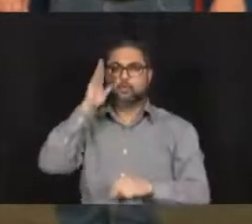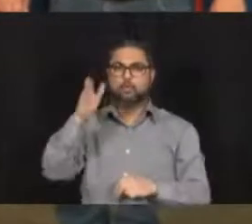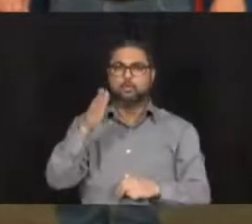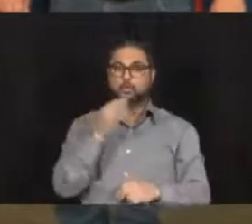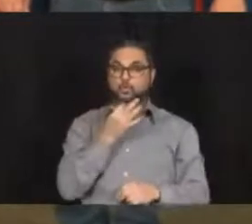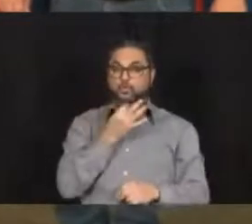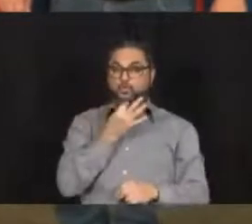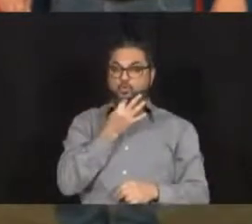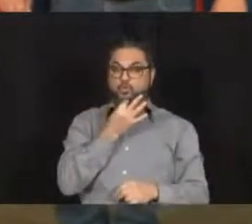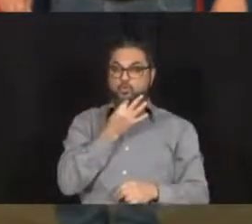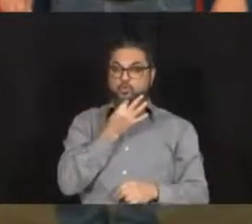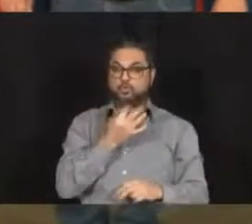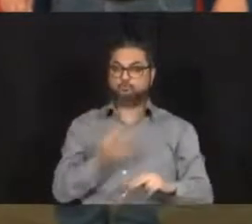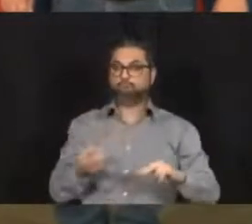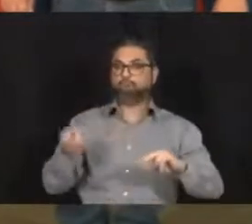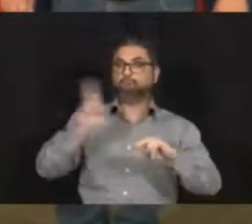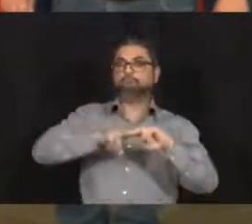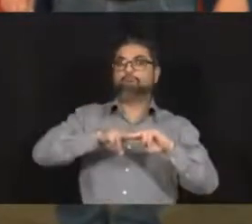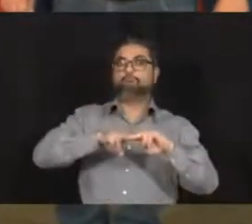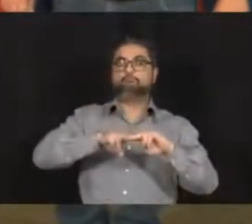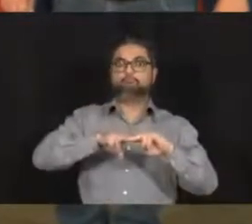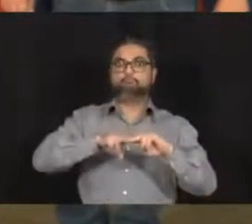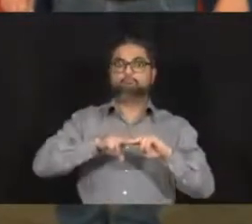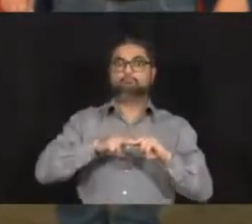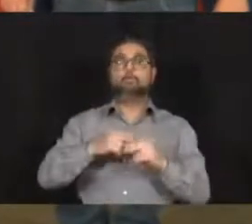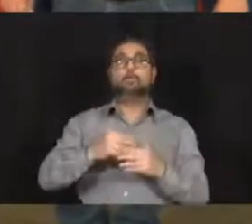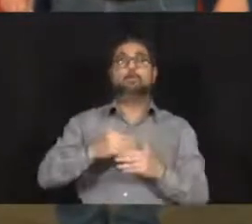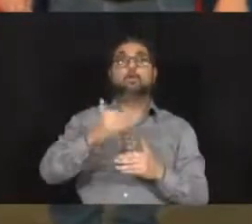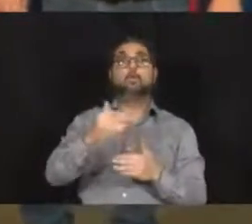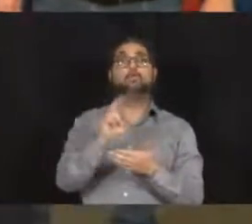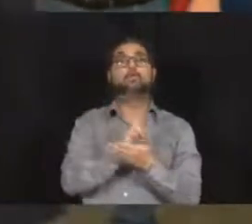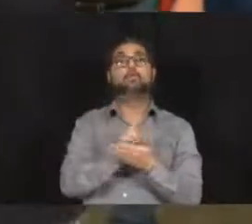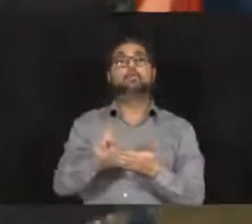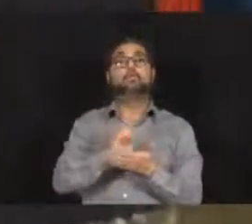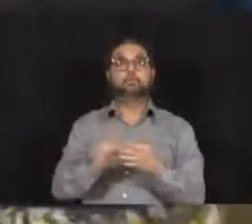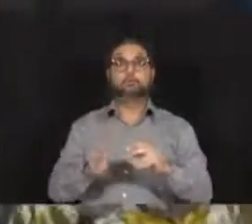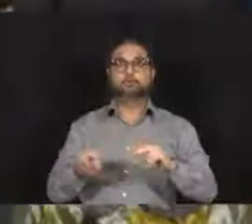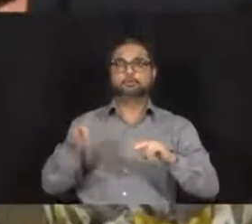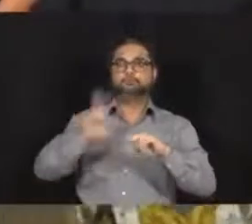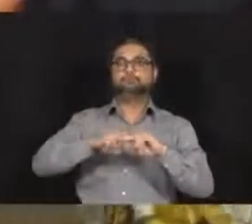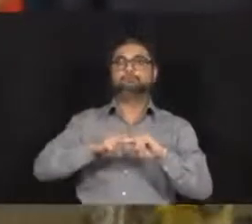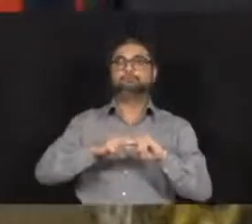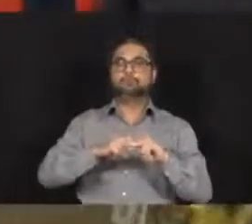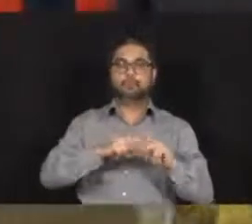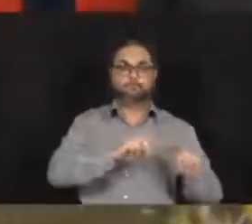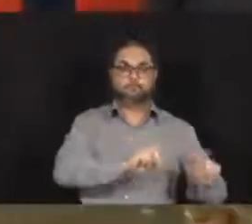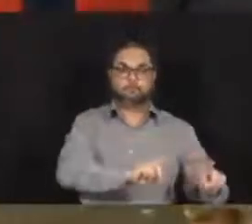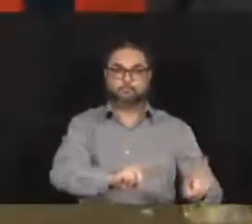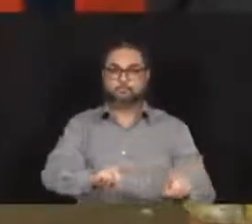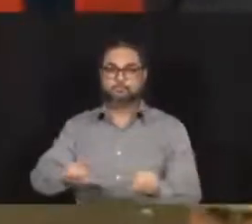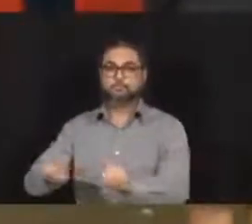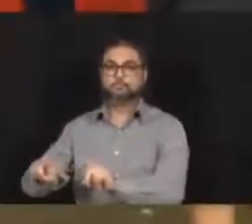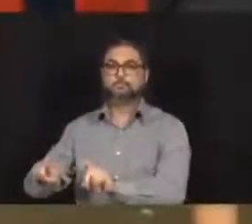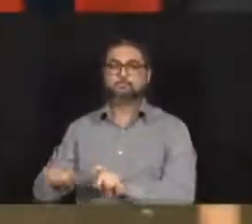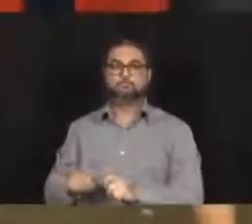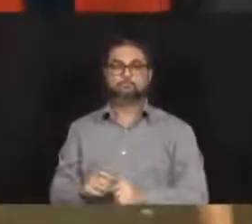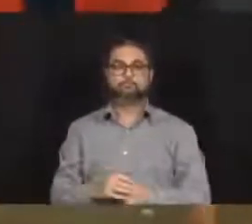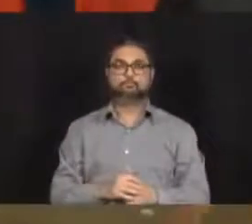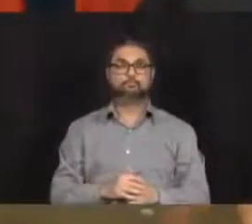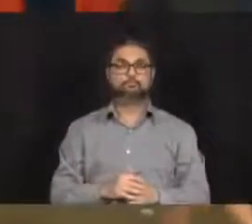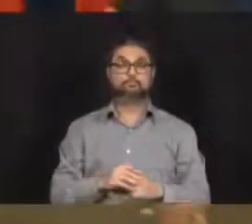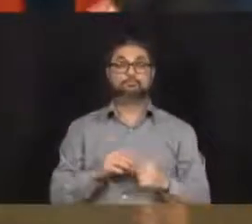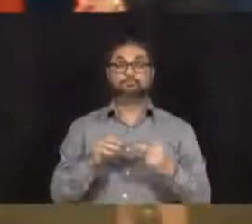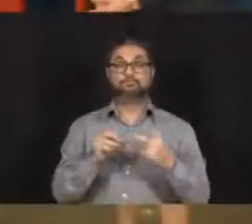then we will continue to double again with the next several weeks. Thank you. And my follow-up question is for the Premier as